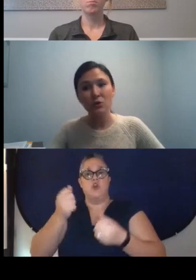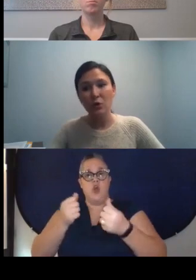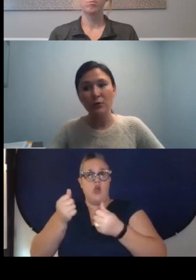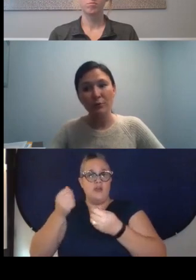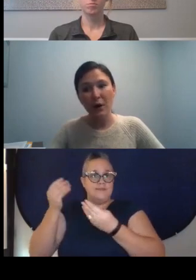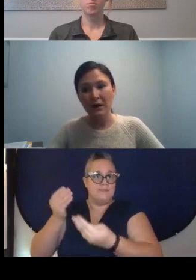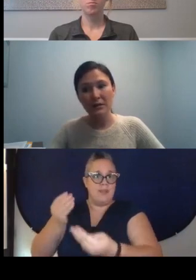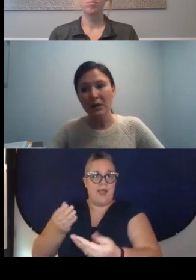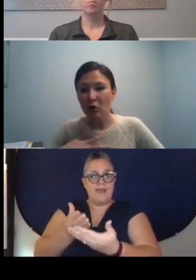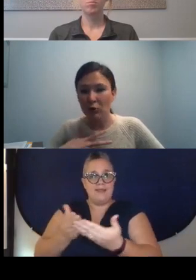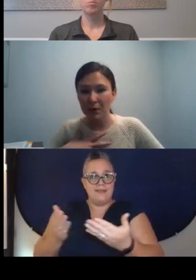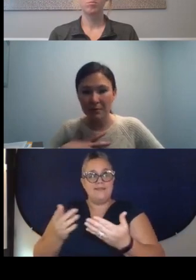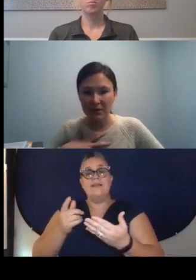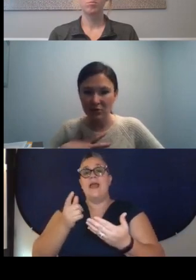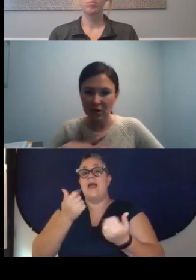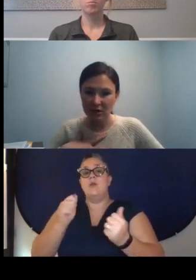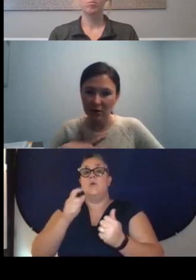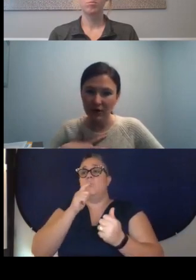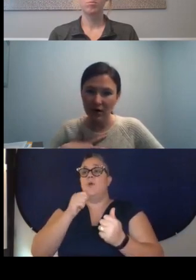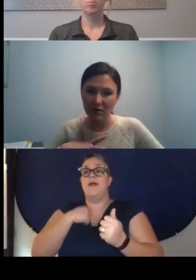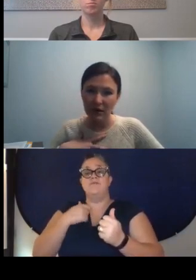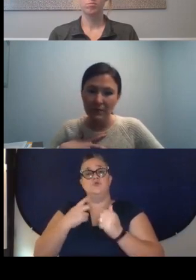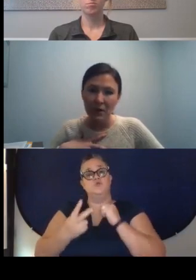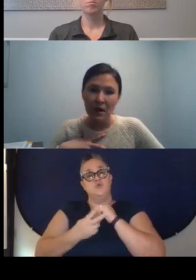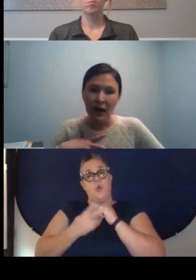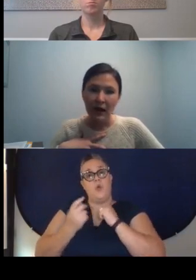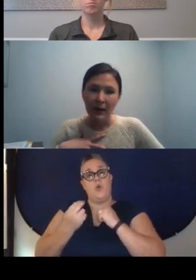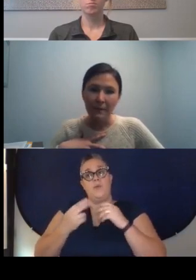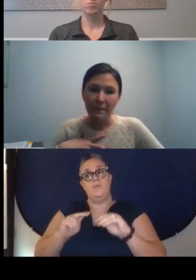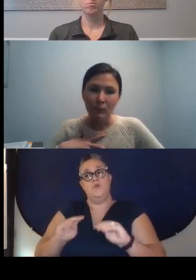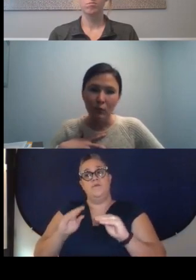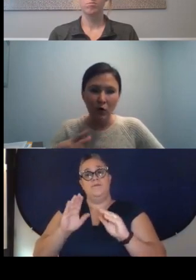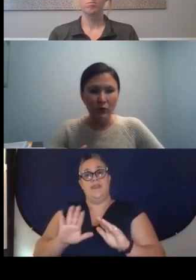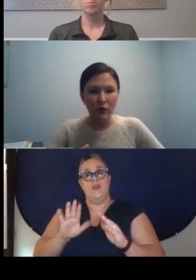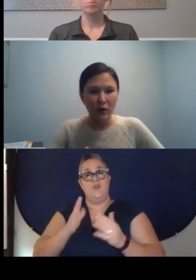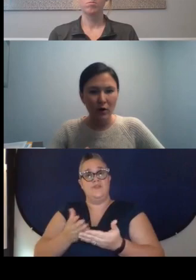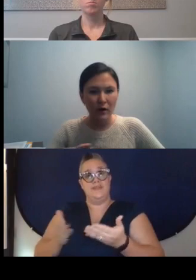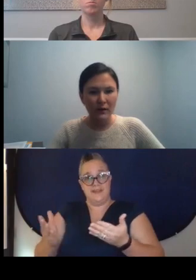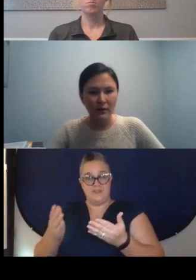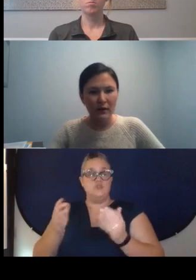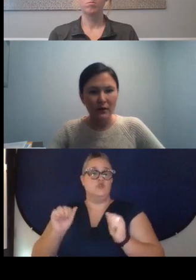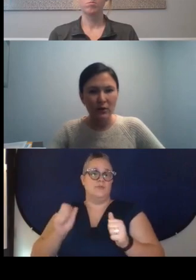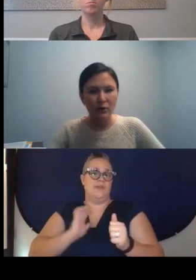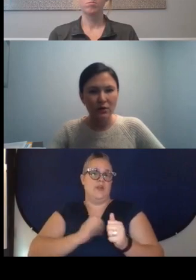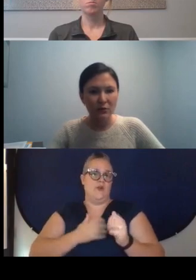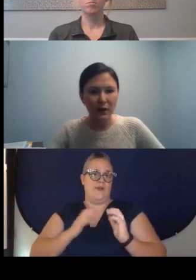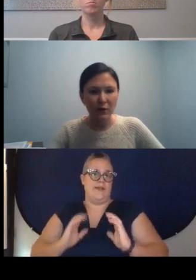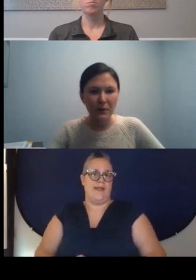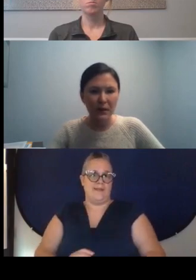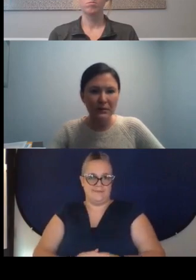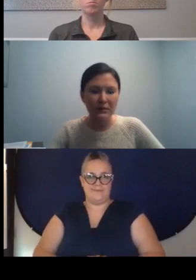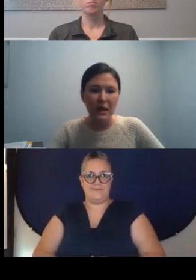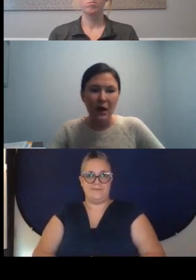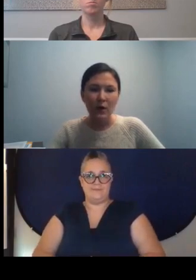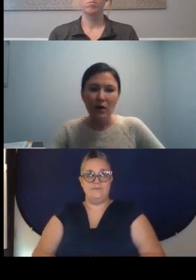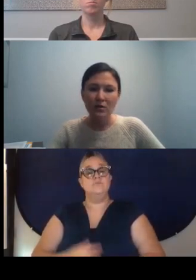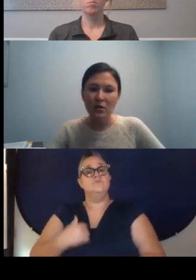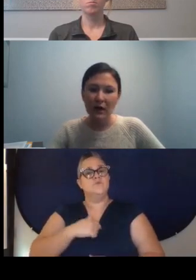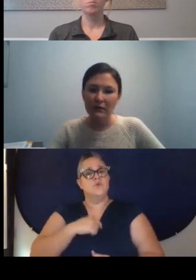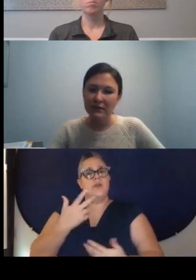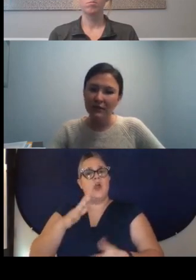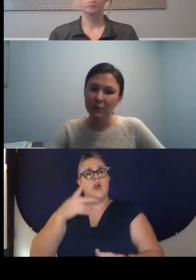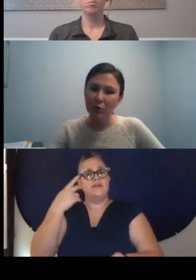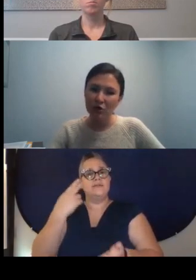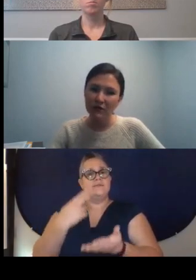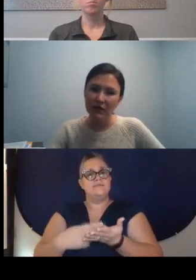anybody who would store or move product would be a potential customer of ours. Went over, I think, the new, used, and rental piece. We